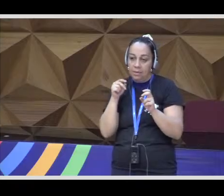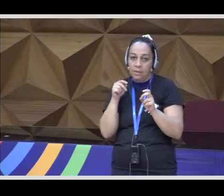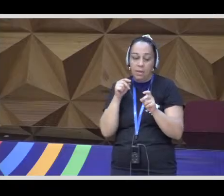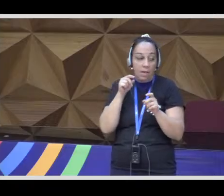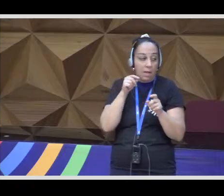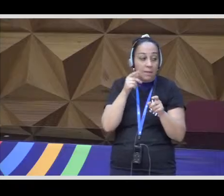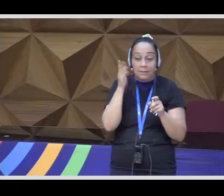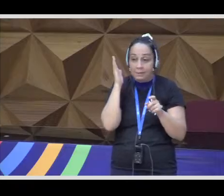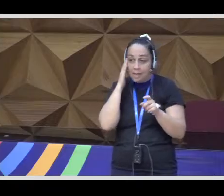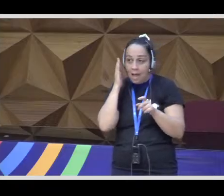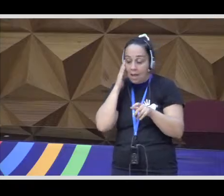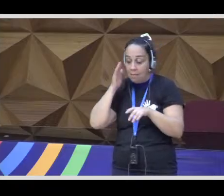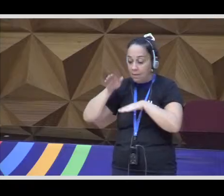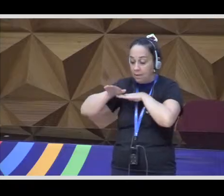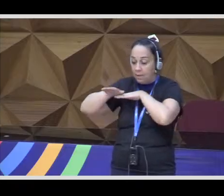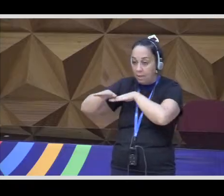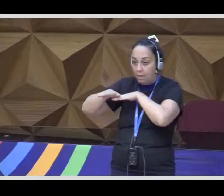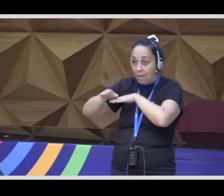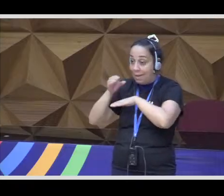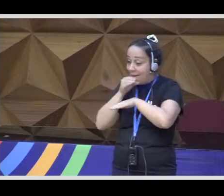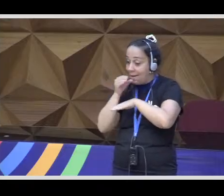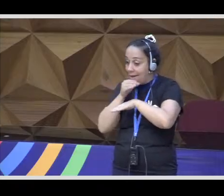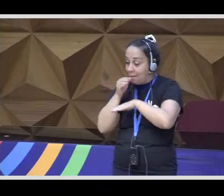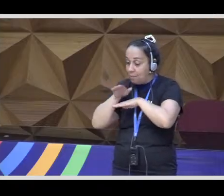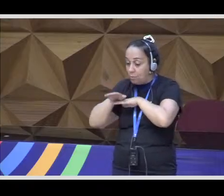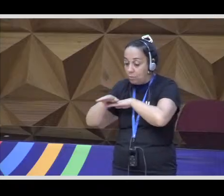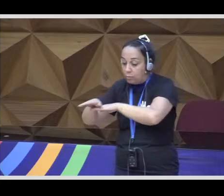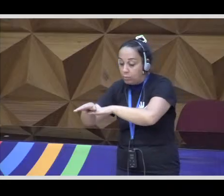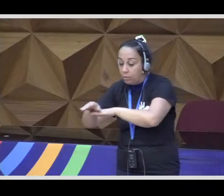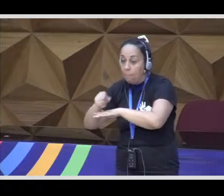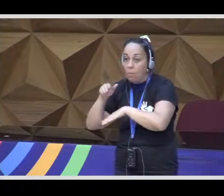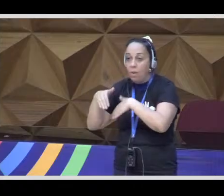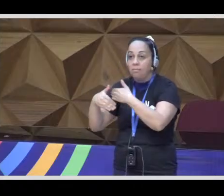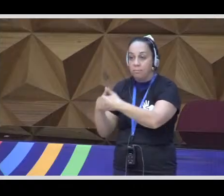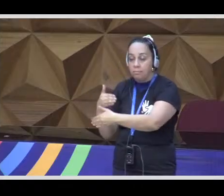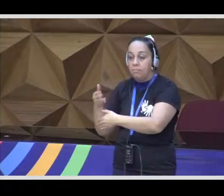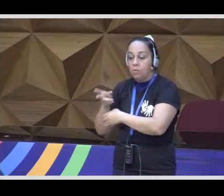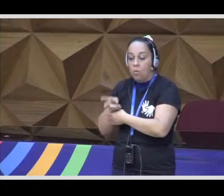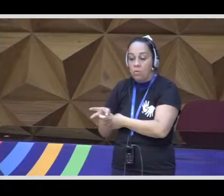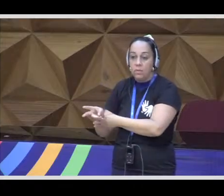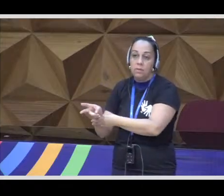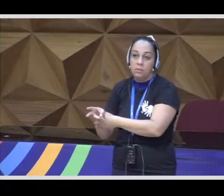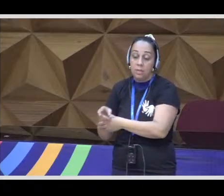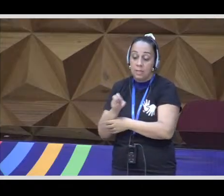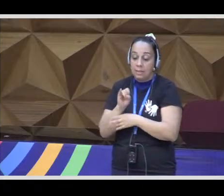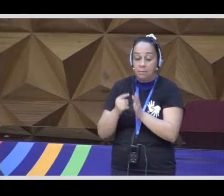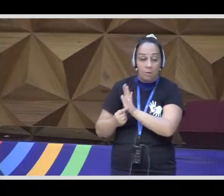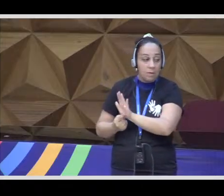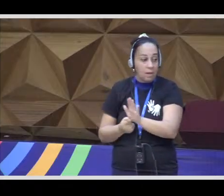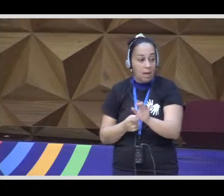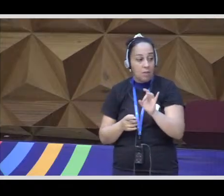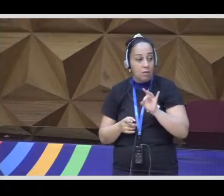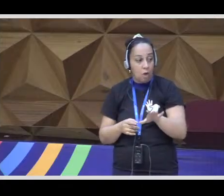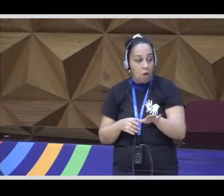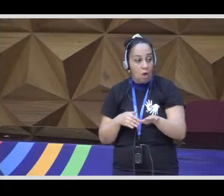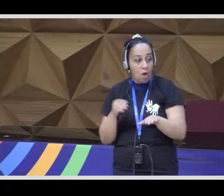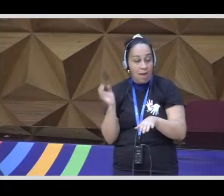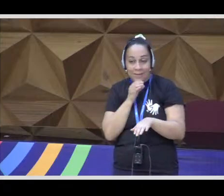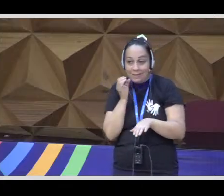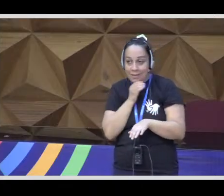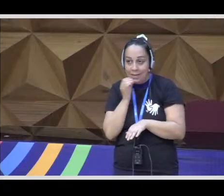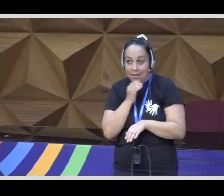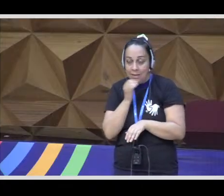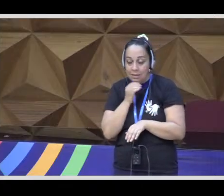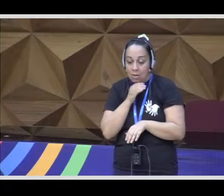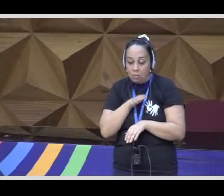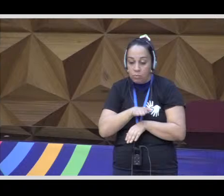So if you only show the acceleration, there's much less visual stuff happening all the time, and it's much less distracting. So